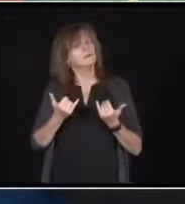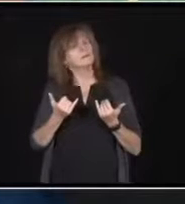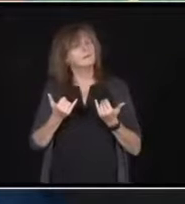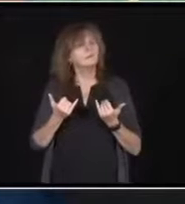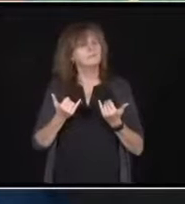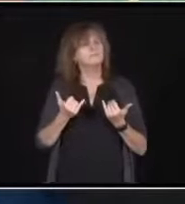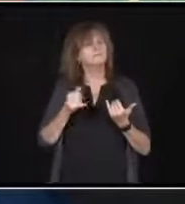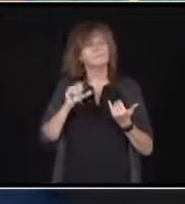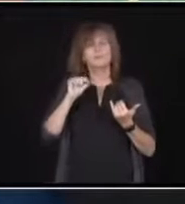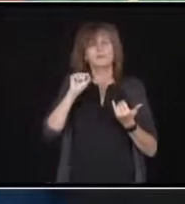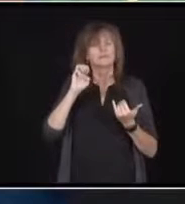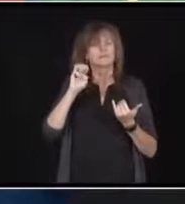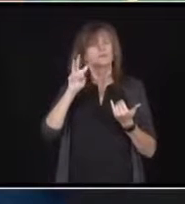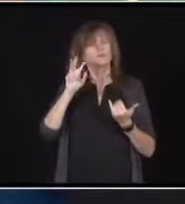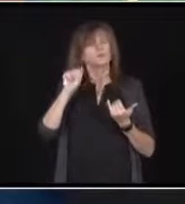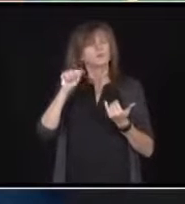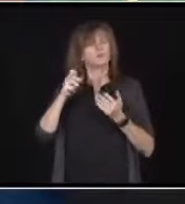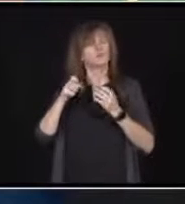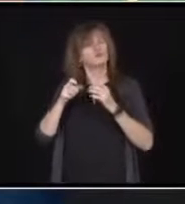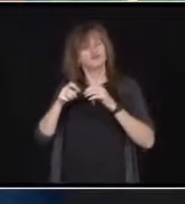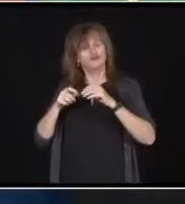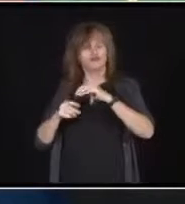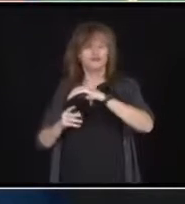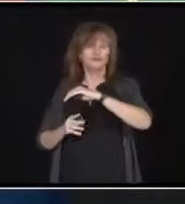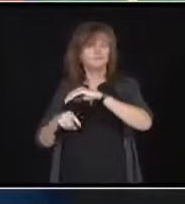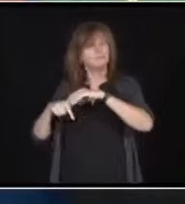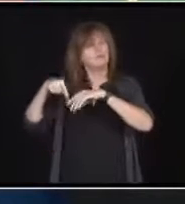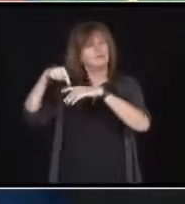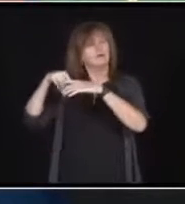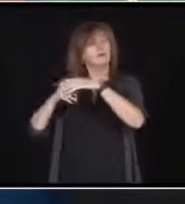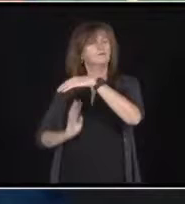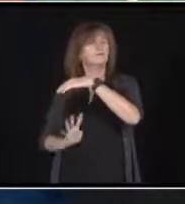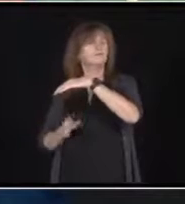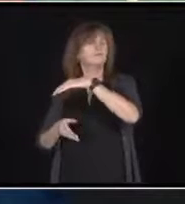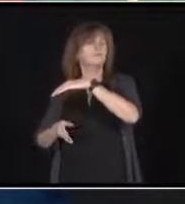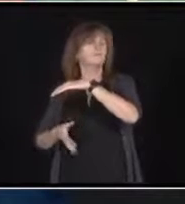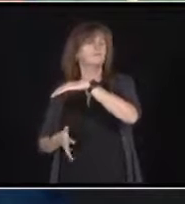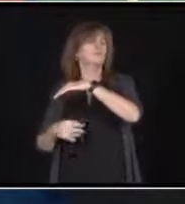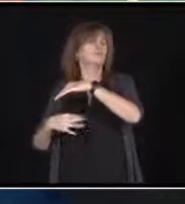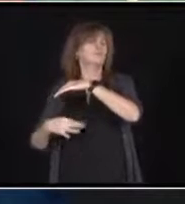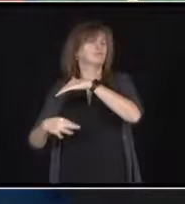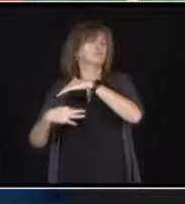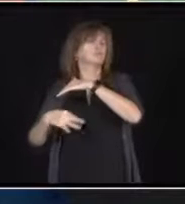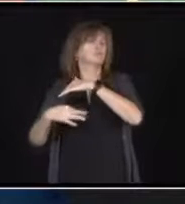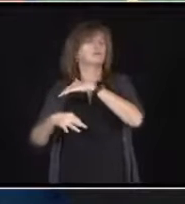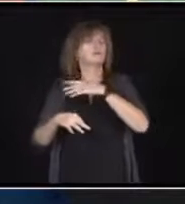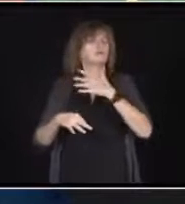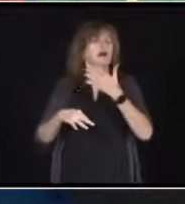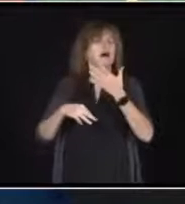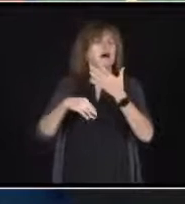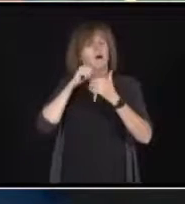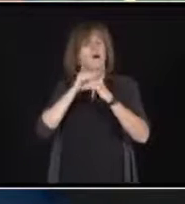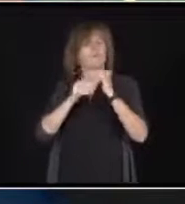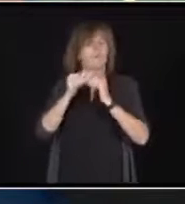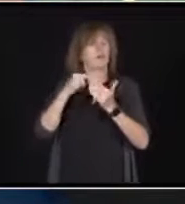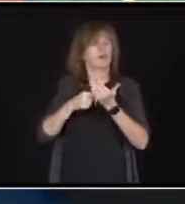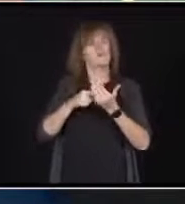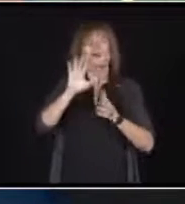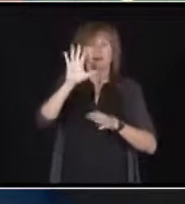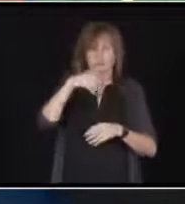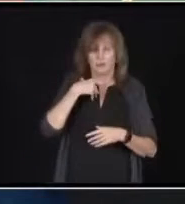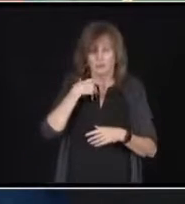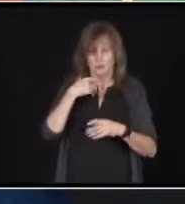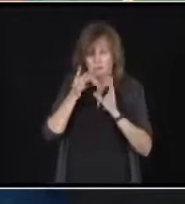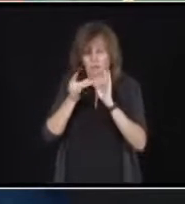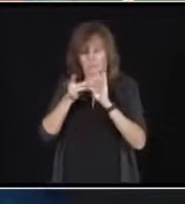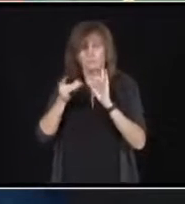research that's being done at CHEO. It's a bit of an uncomfortable conversation for some people, but there you have it. They are